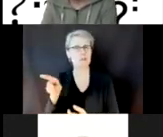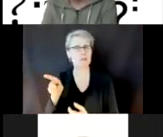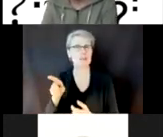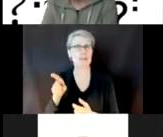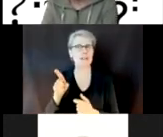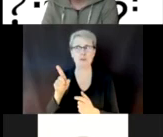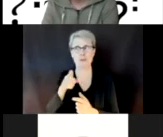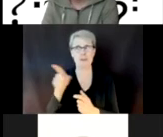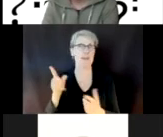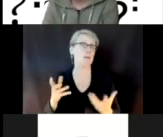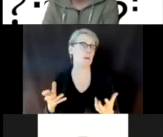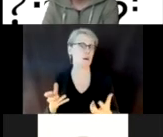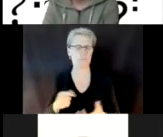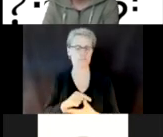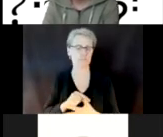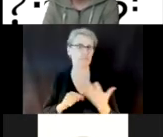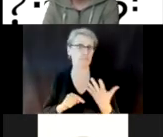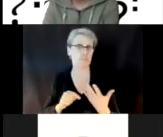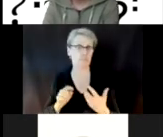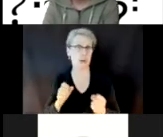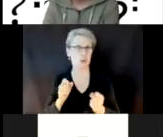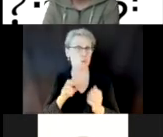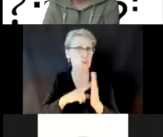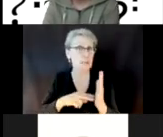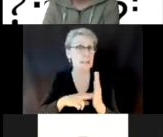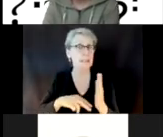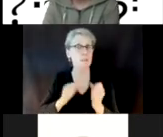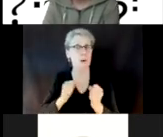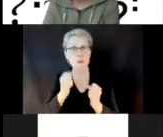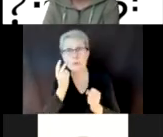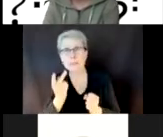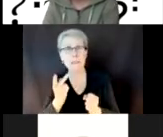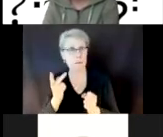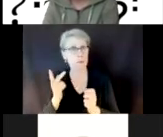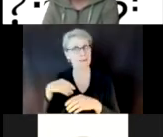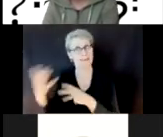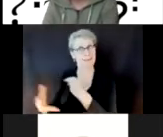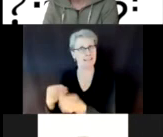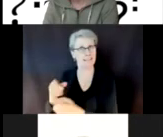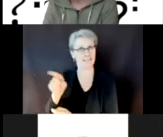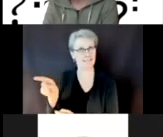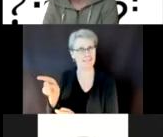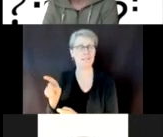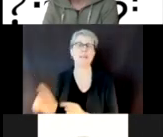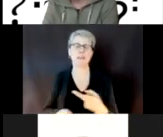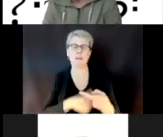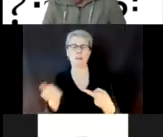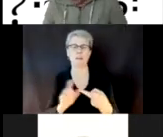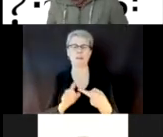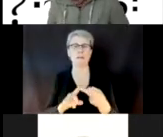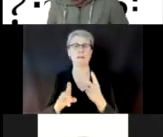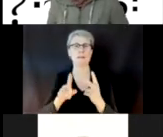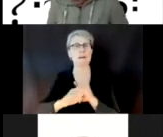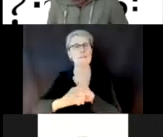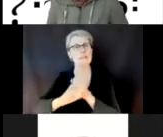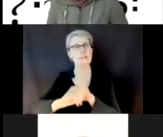they want and want to sign up for sure. And the other way is targeted advertising. Yeah,